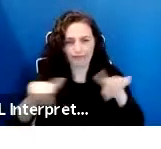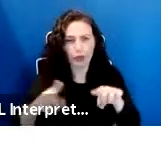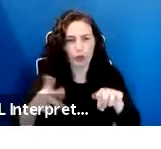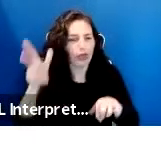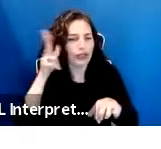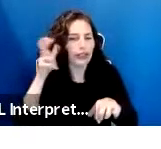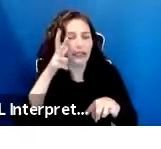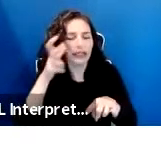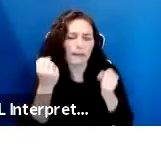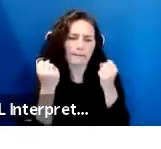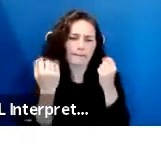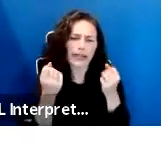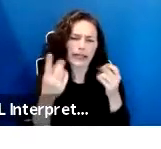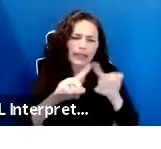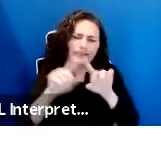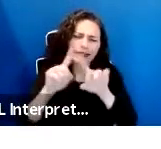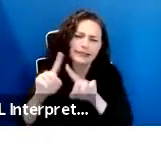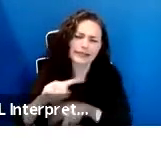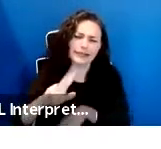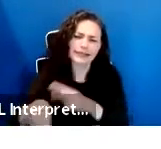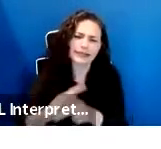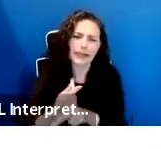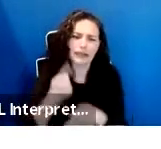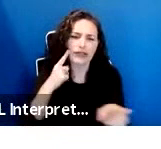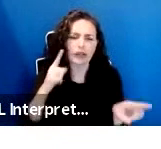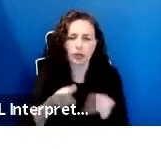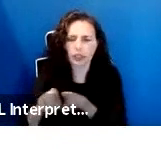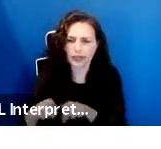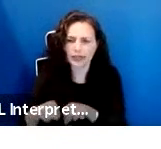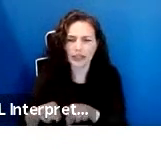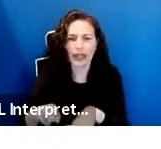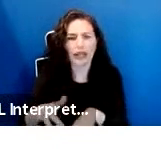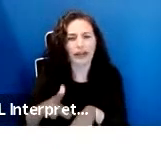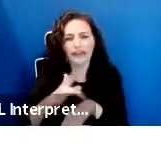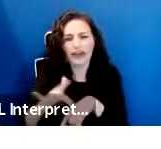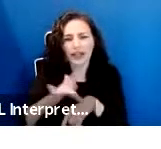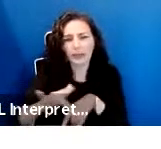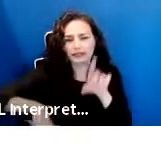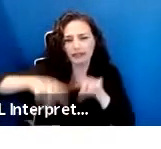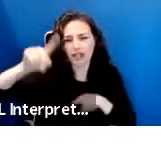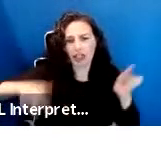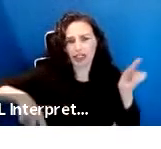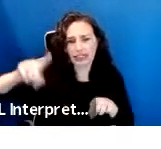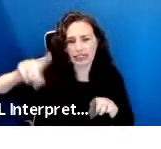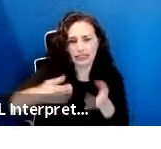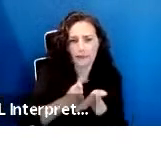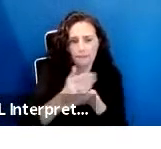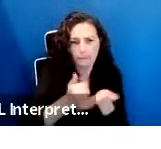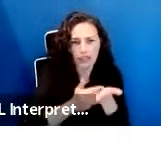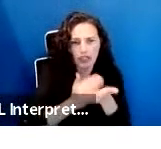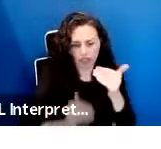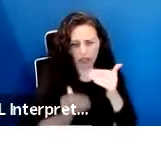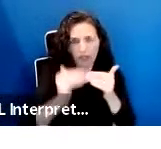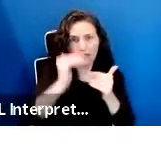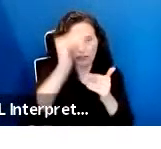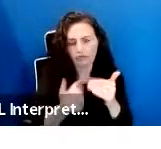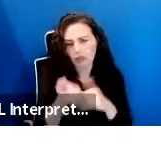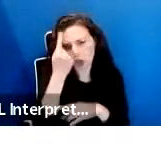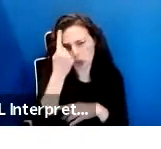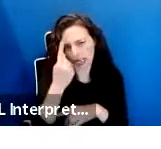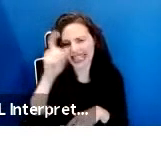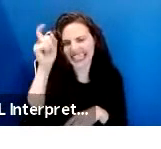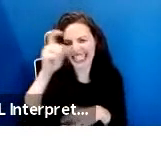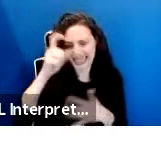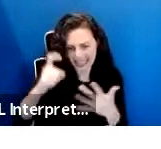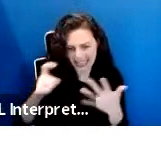of agreements today that are available to producers at all different budget levels. We absolutely understand that the needs of